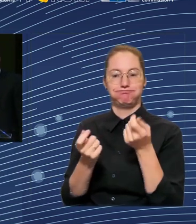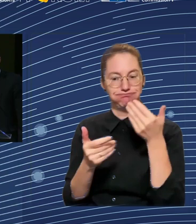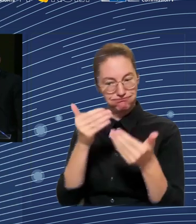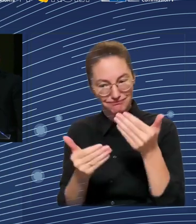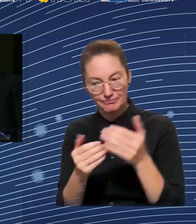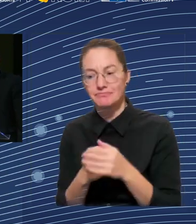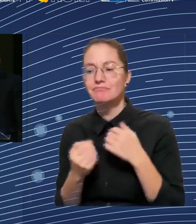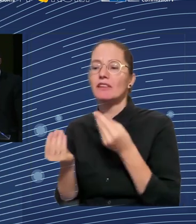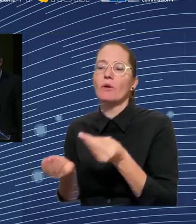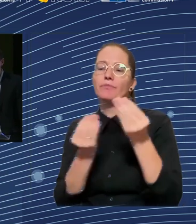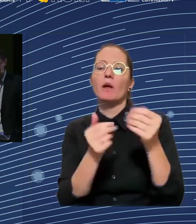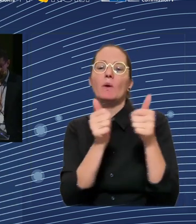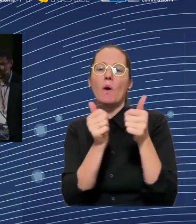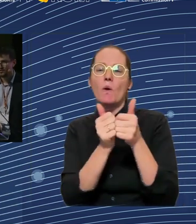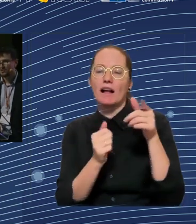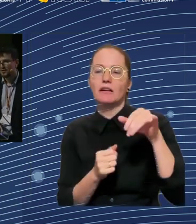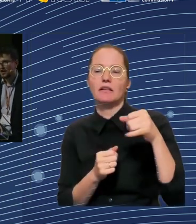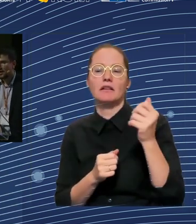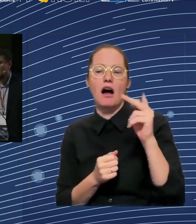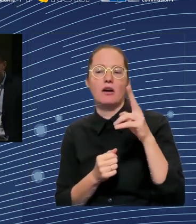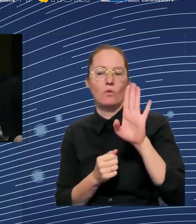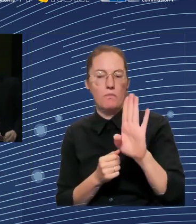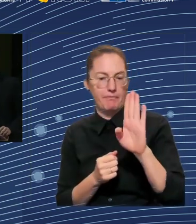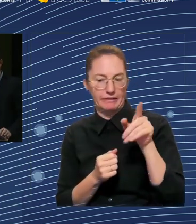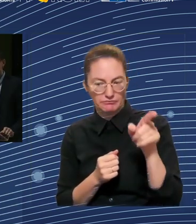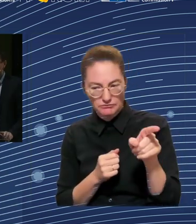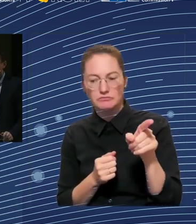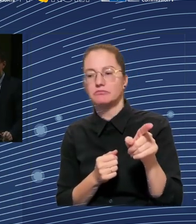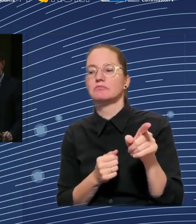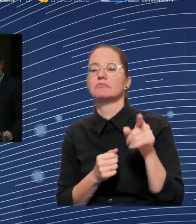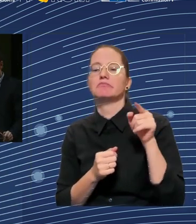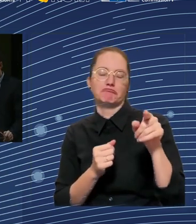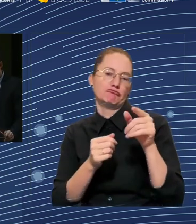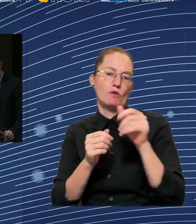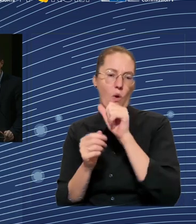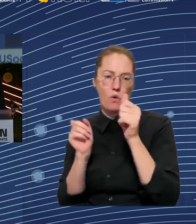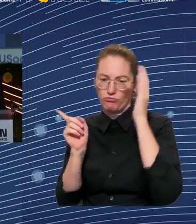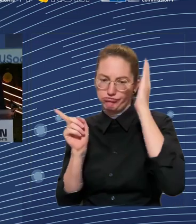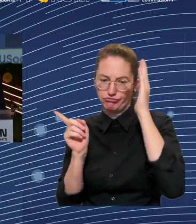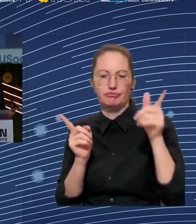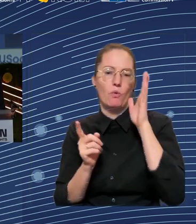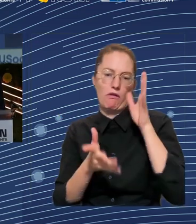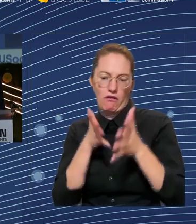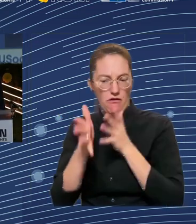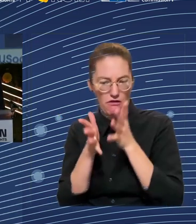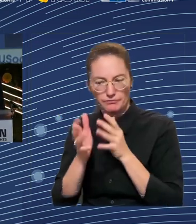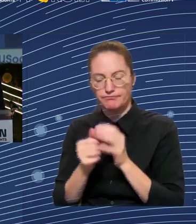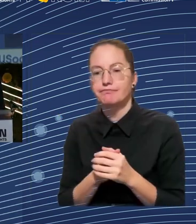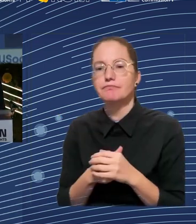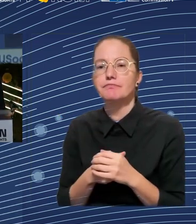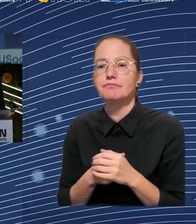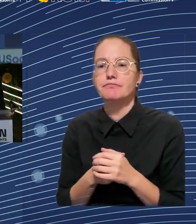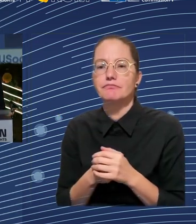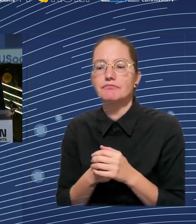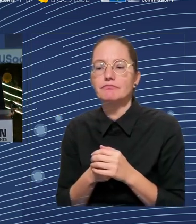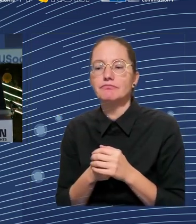next driver of shortages that we discuss in the report, which relates to limits to labor supply in the